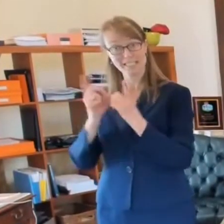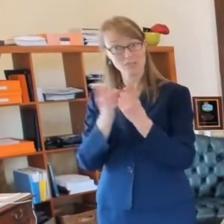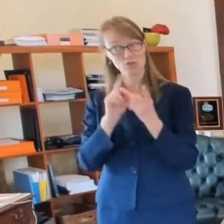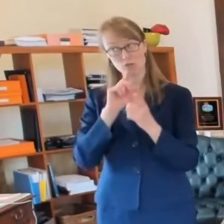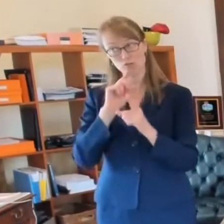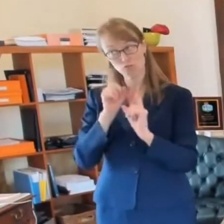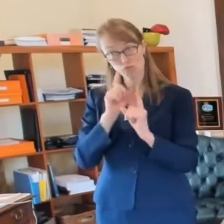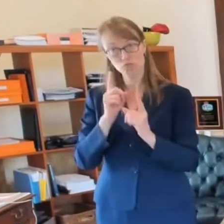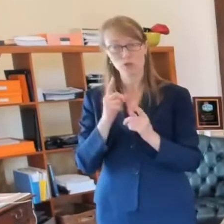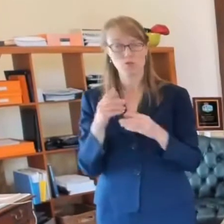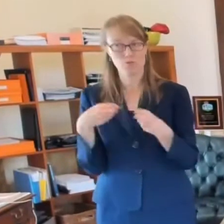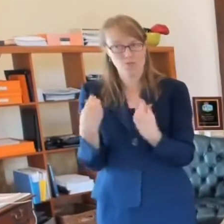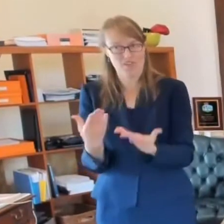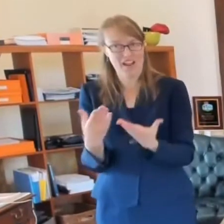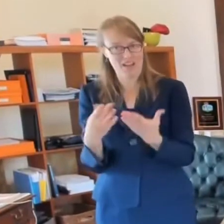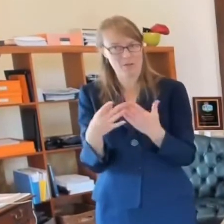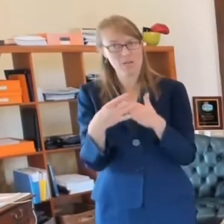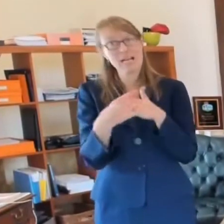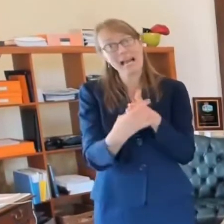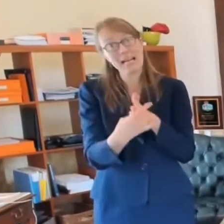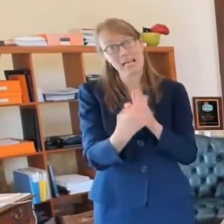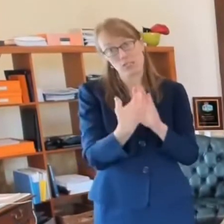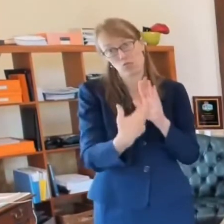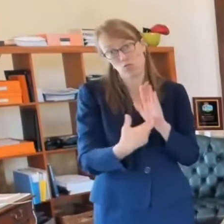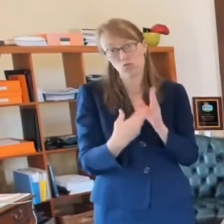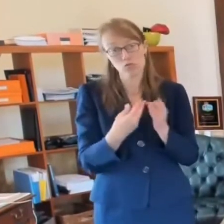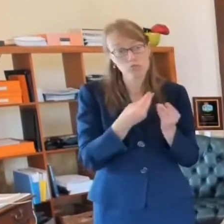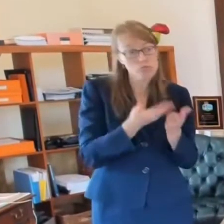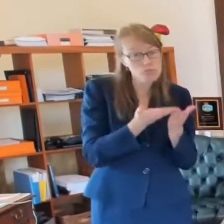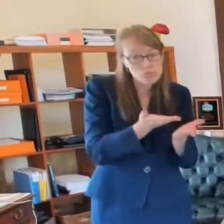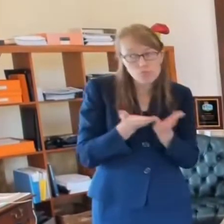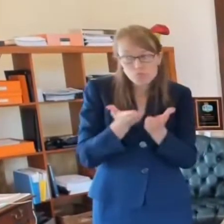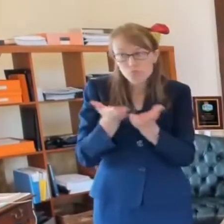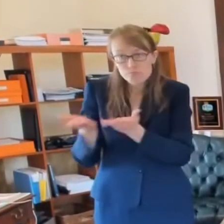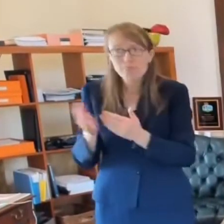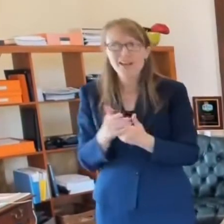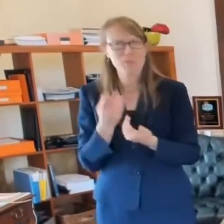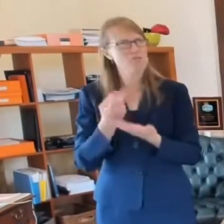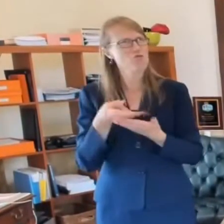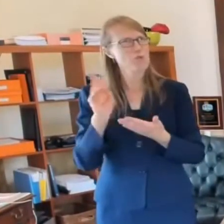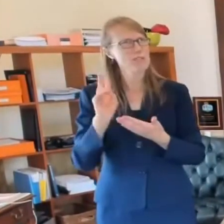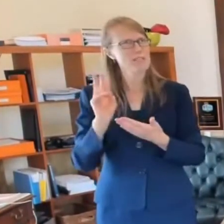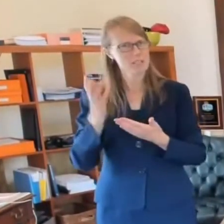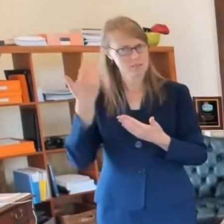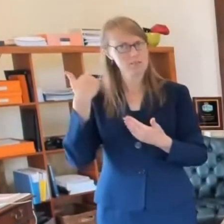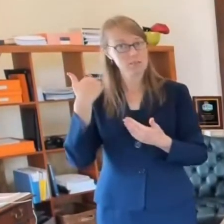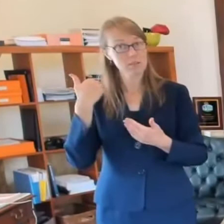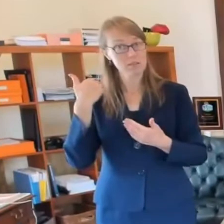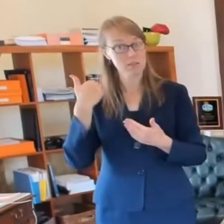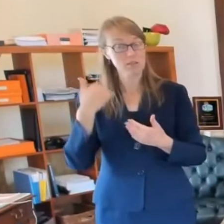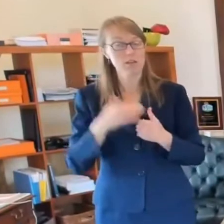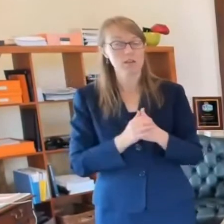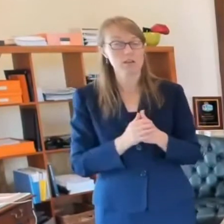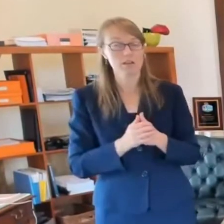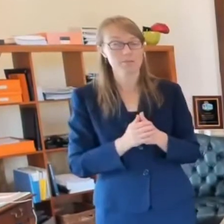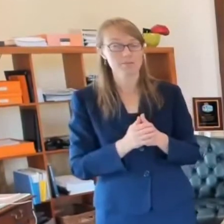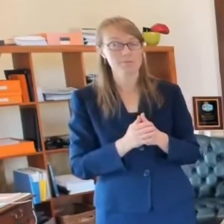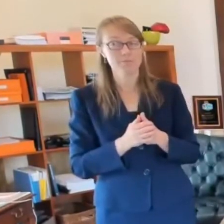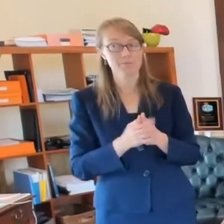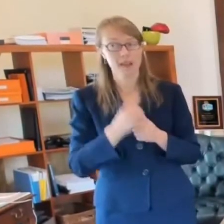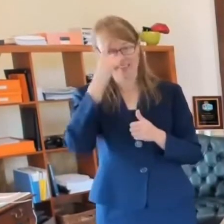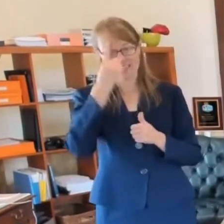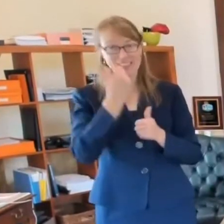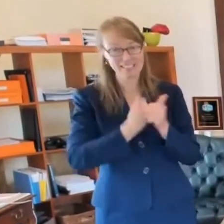of, maybe 3 weeks ago, 2 to 3 weeks ago now. I think everybody is continuing to think